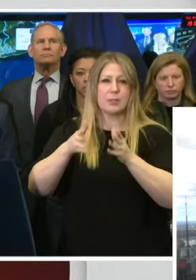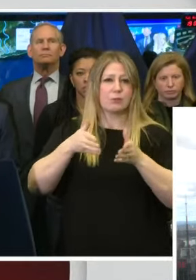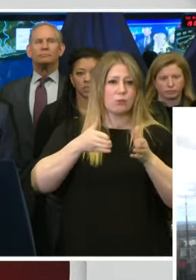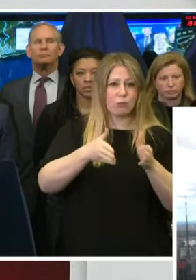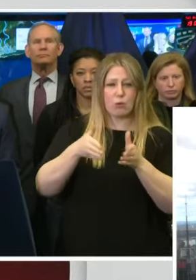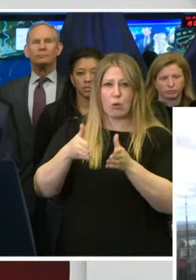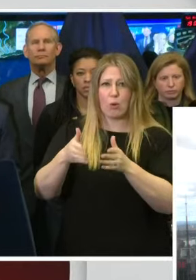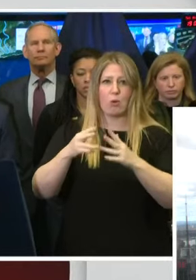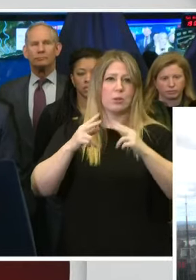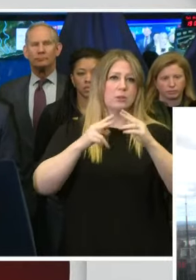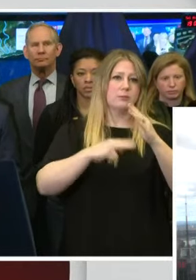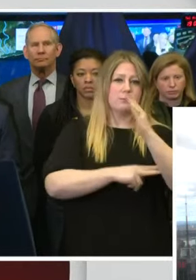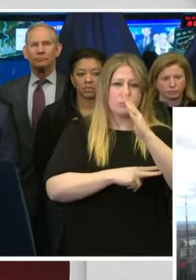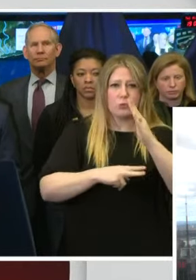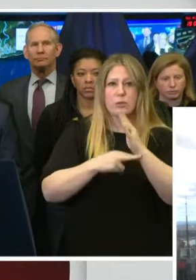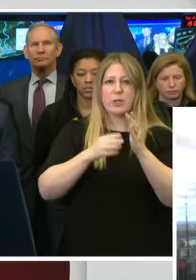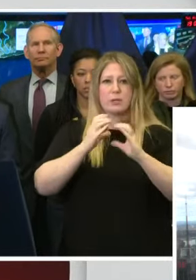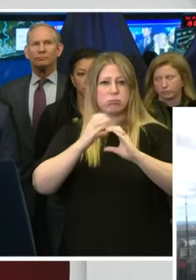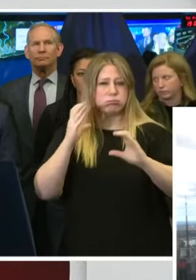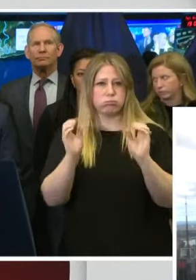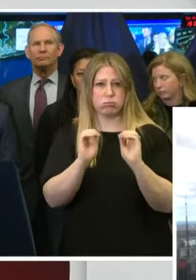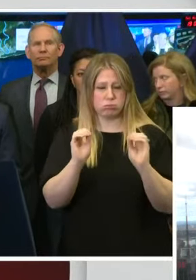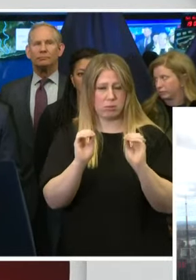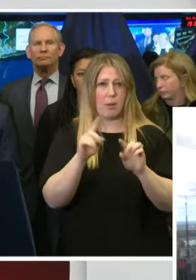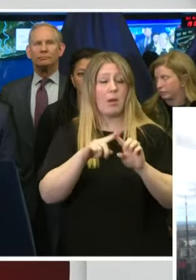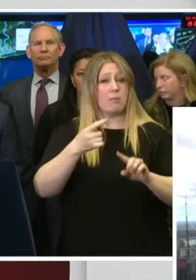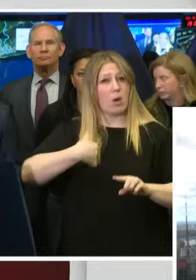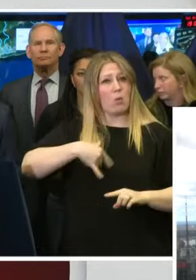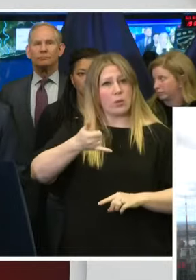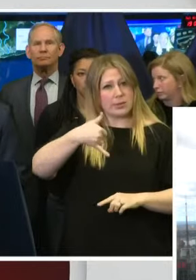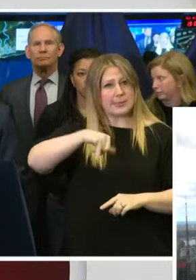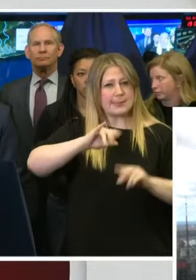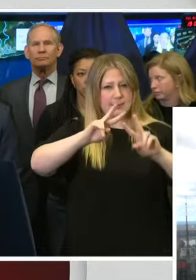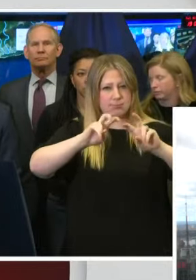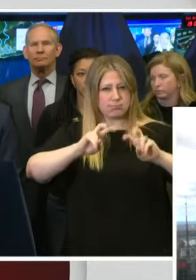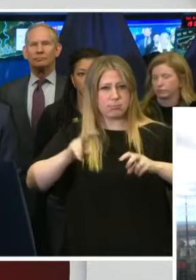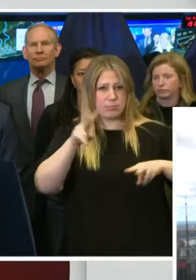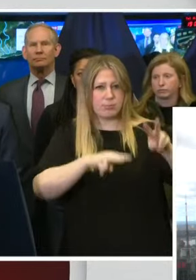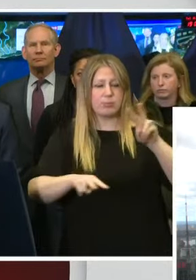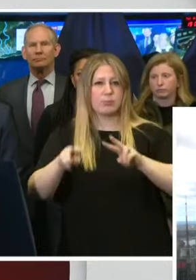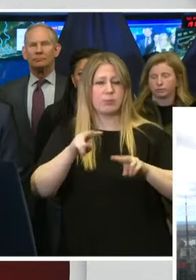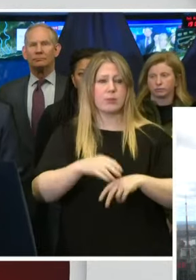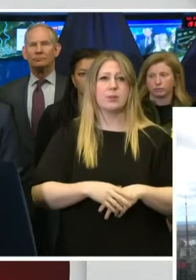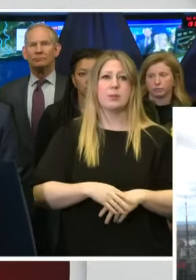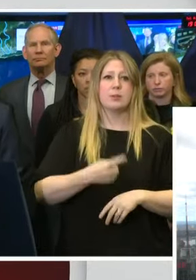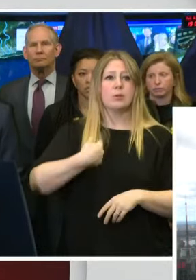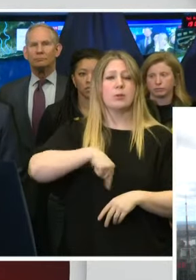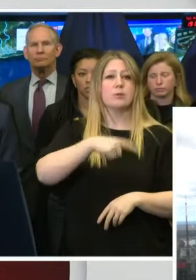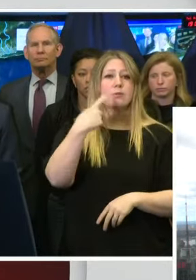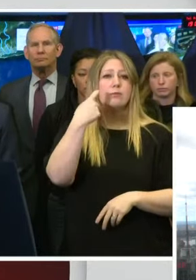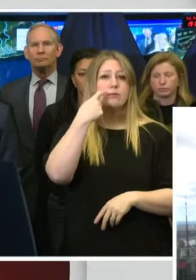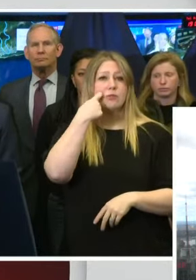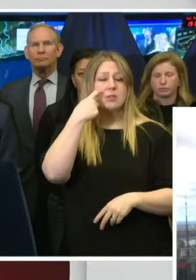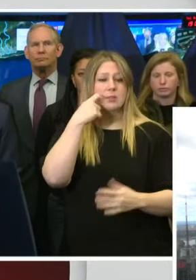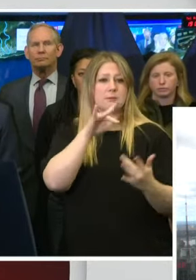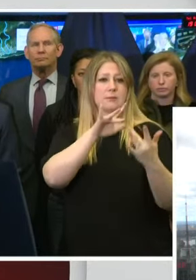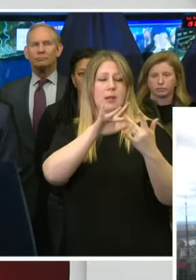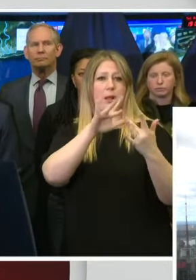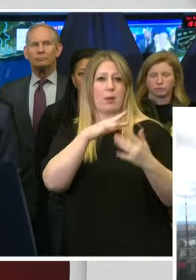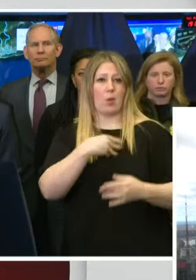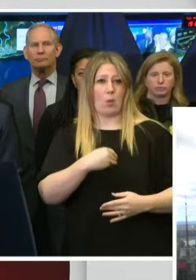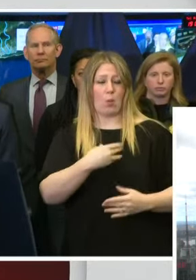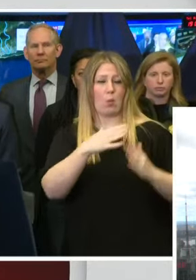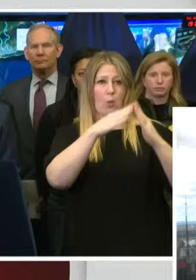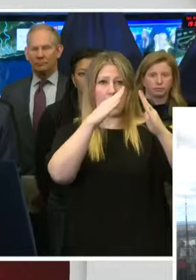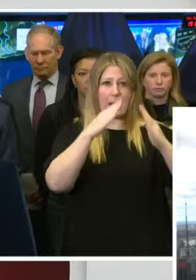we'll continue to update the public. We're in touch with the White House, the governor's office, and local elected officials. And I encourage